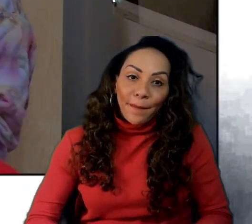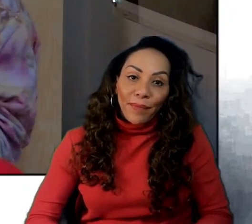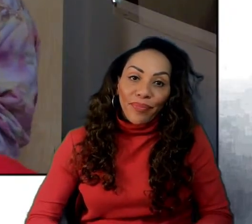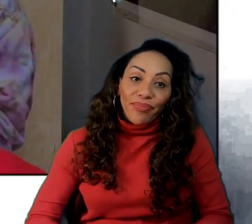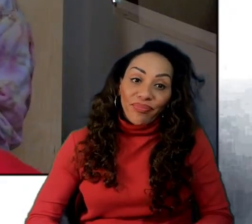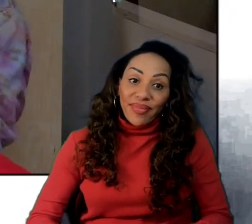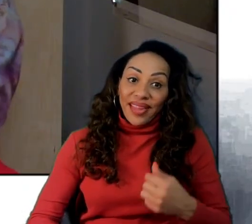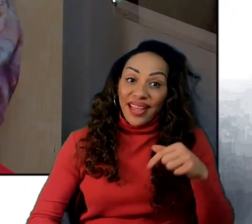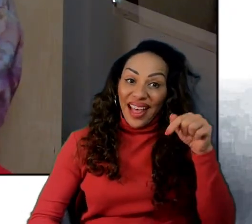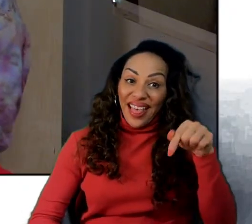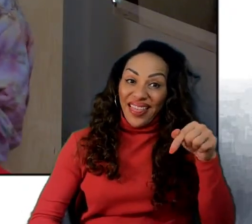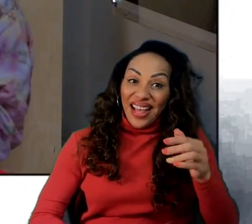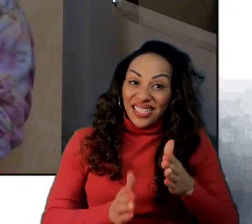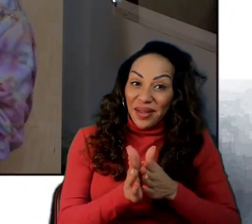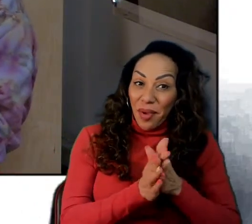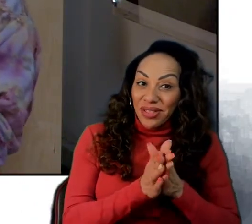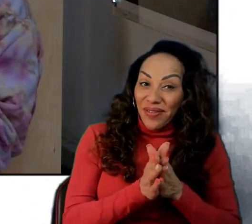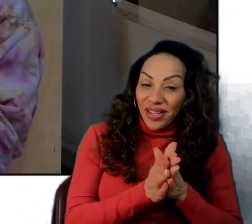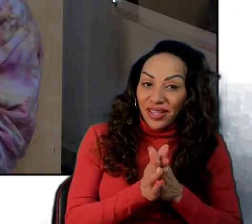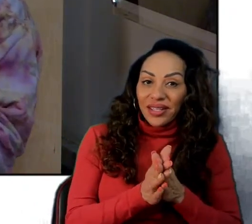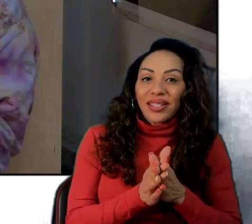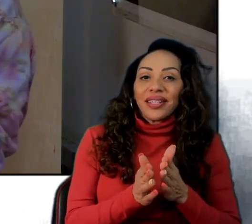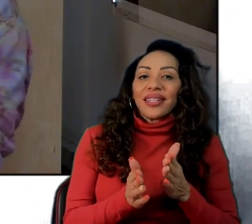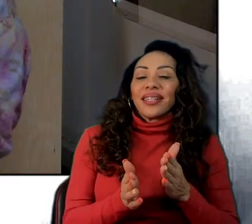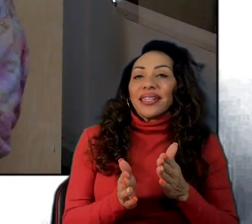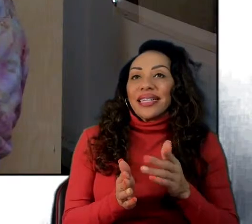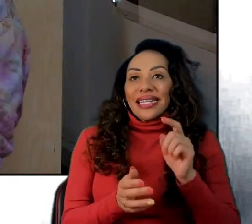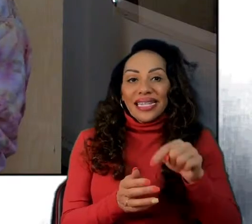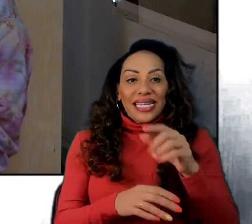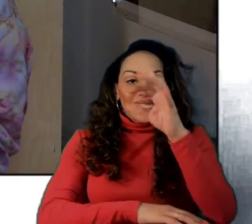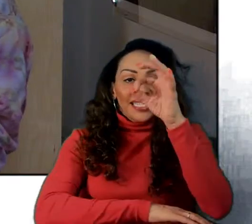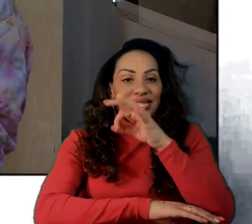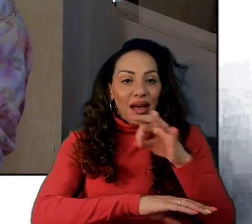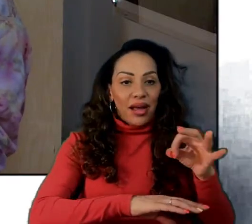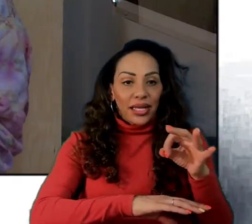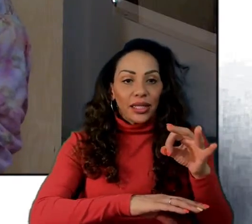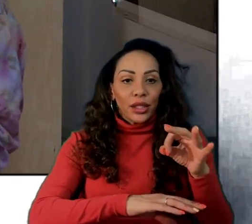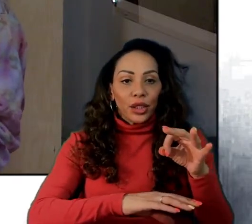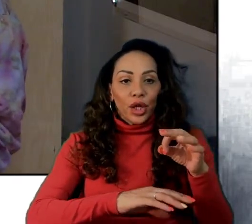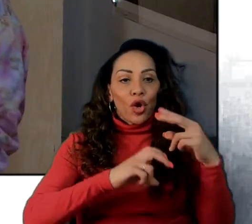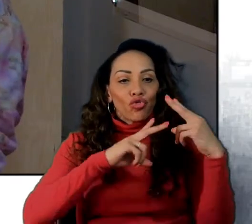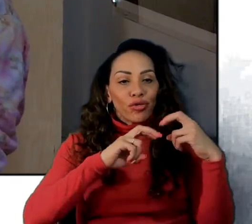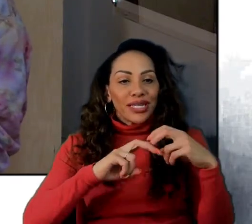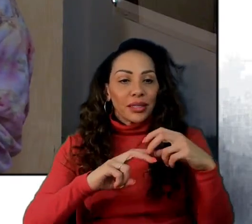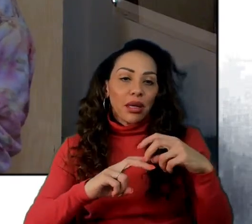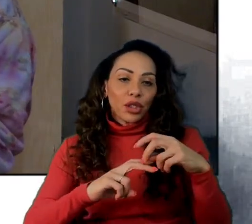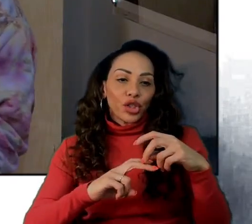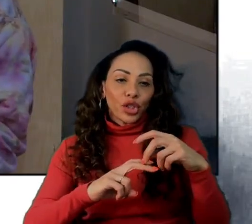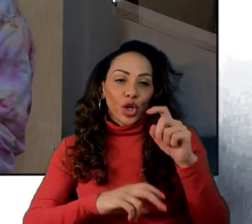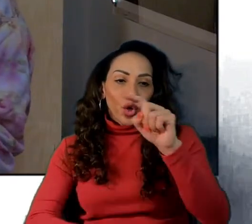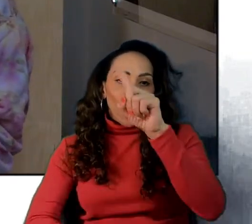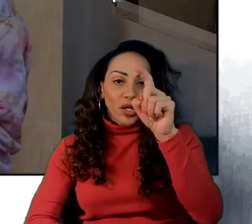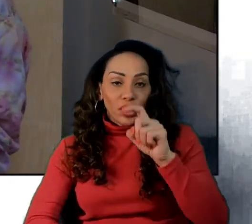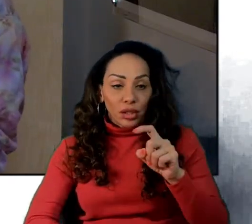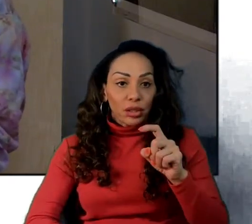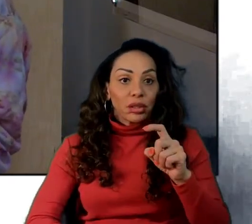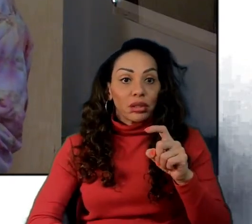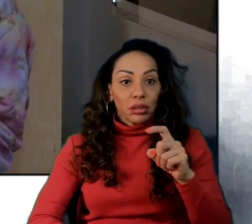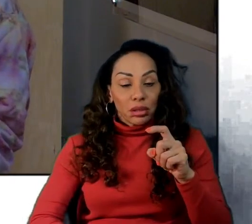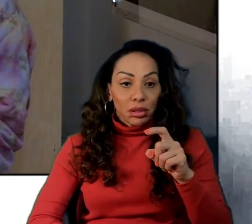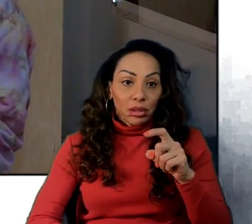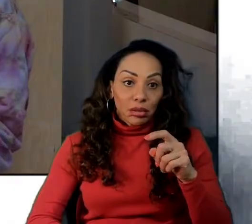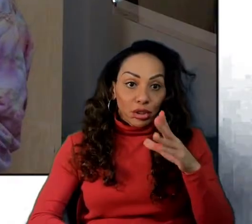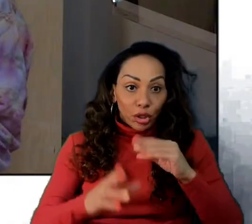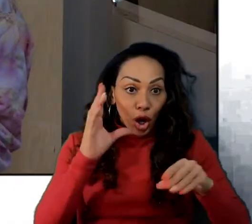motivations. It's like to explore these kind of design research questions that I said earlier, and learn from that, and then share these learnings as well.